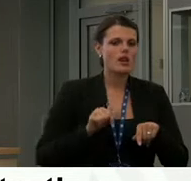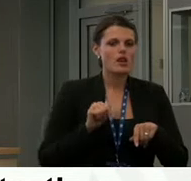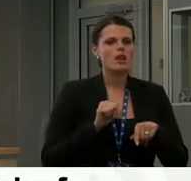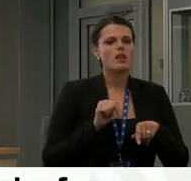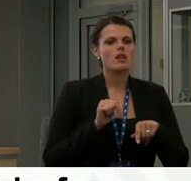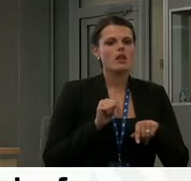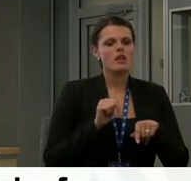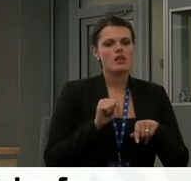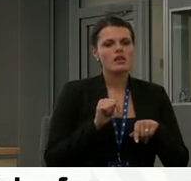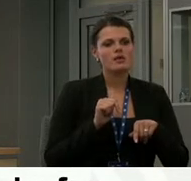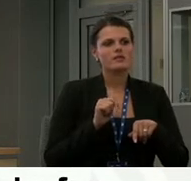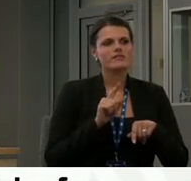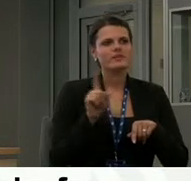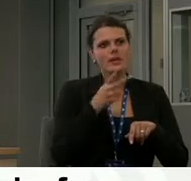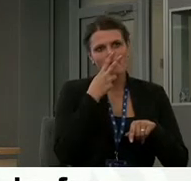assessment,